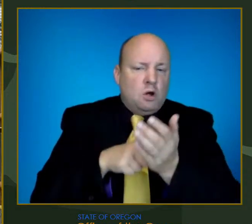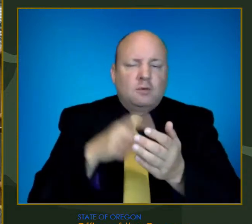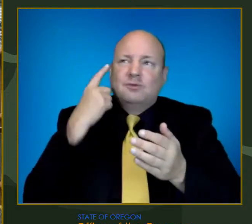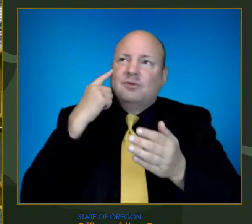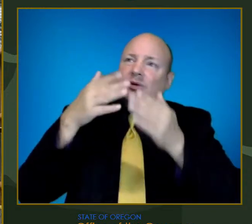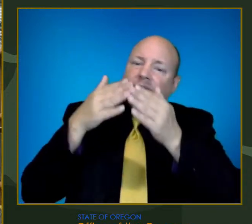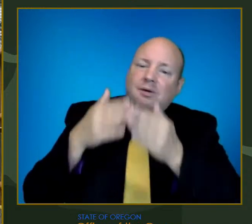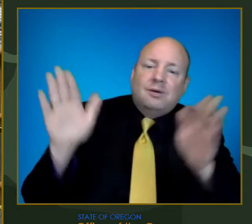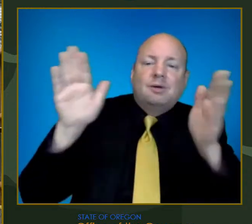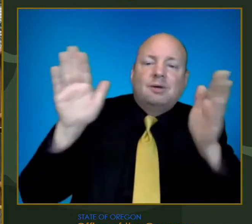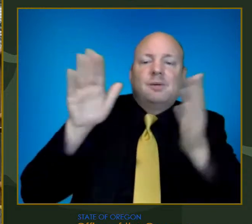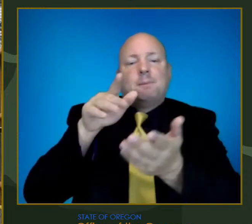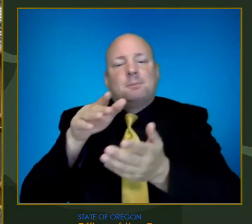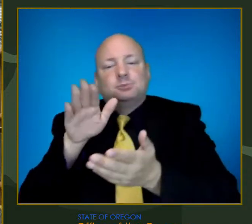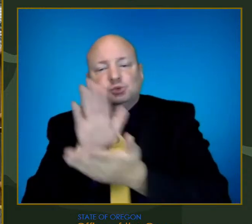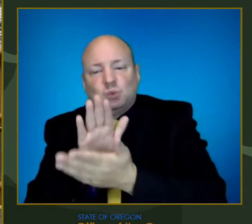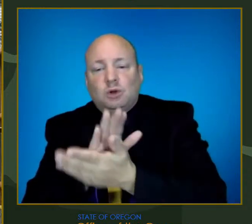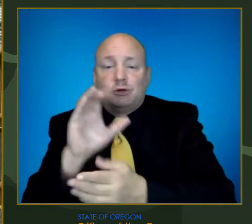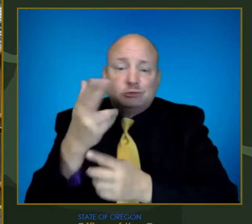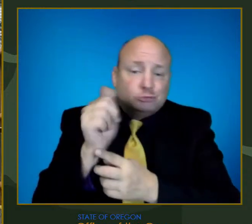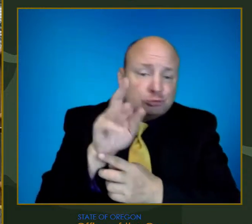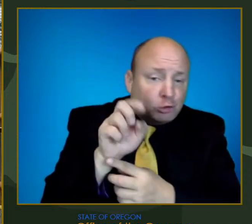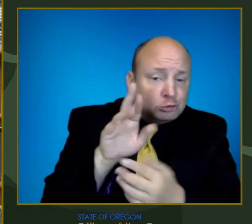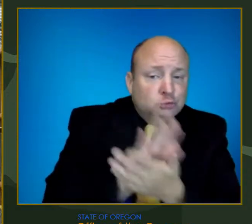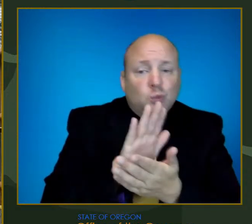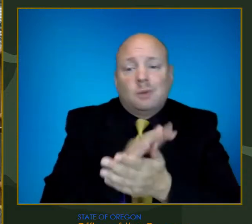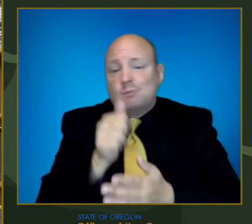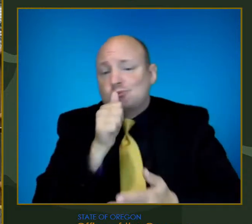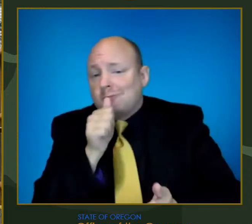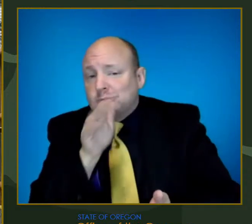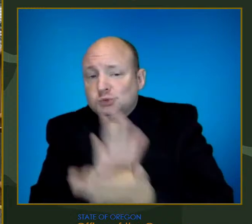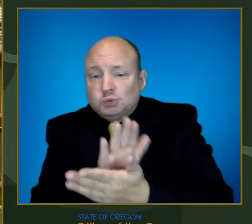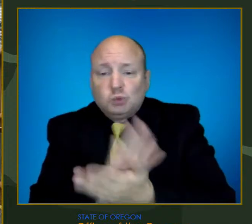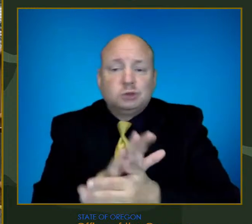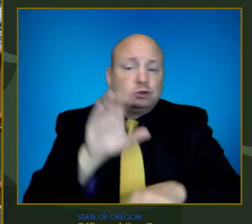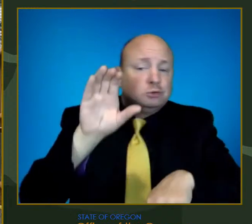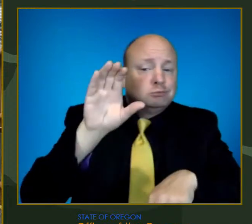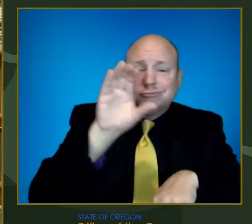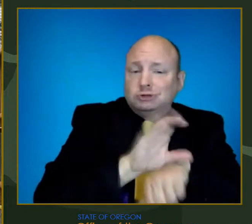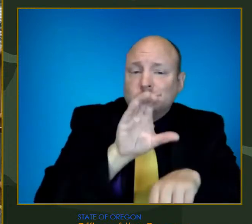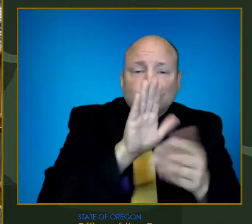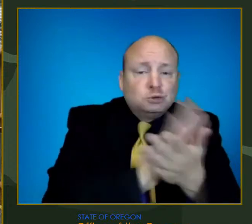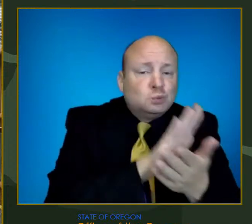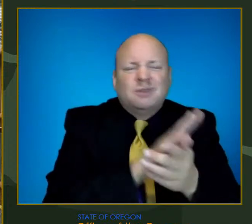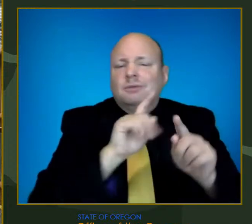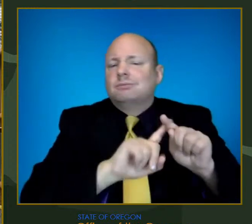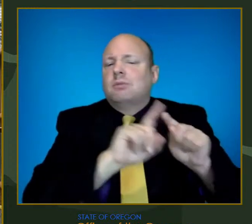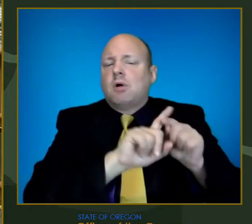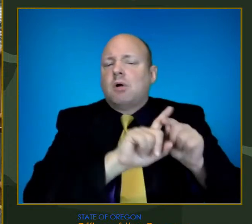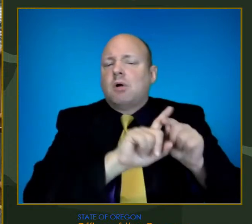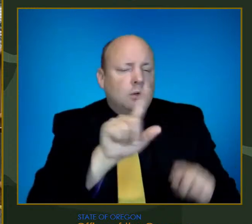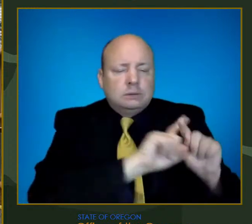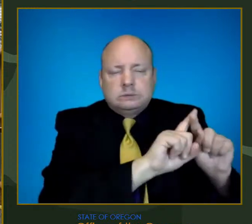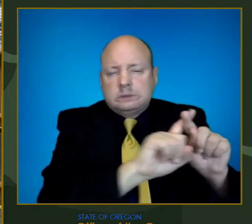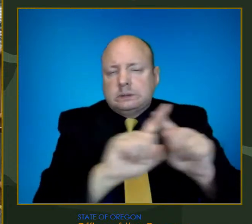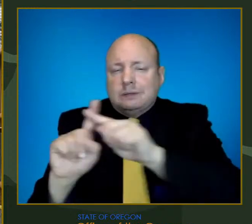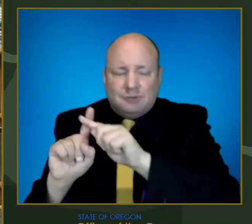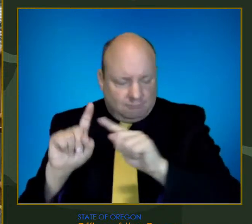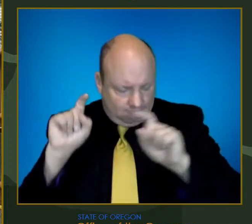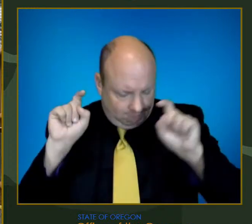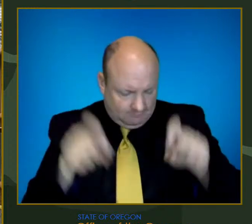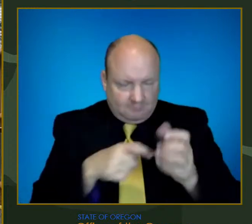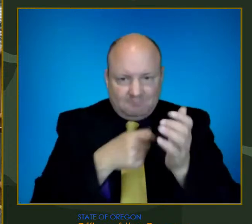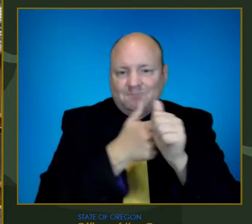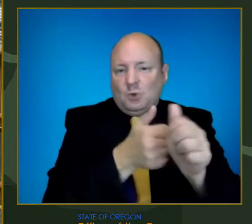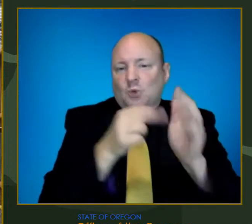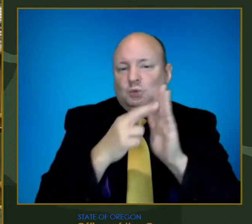and parochial schools as well. And just to quickly follow up, is one of the enforcement measures you'd consider pulling